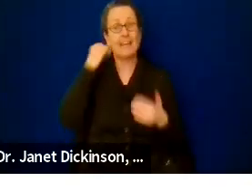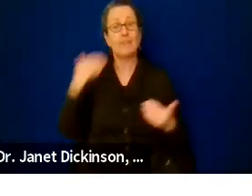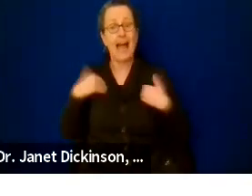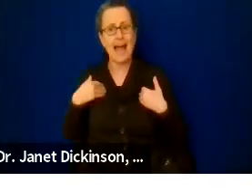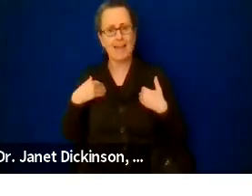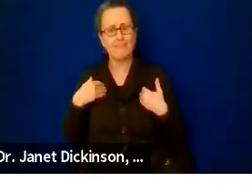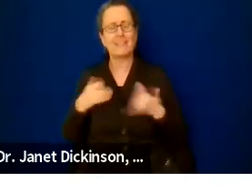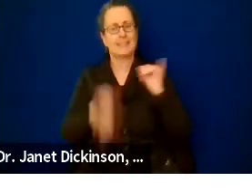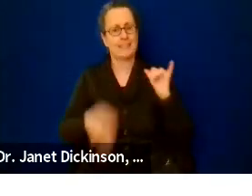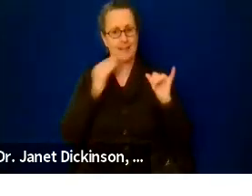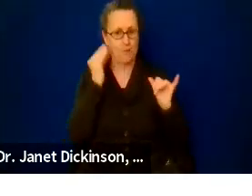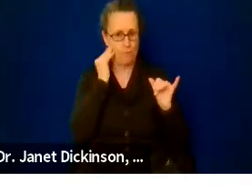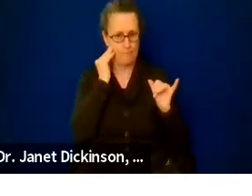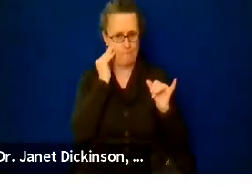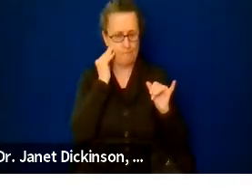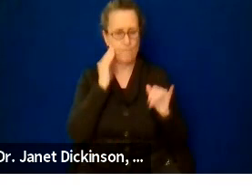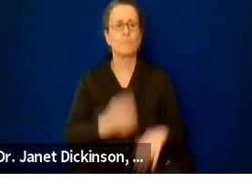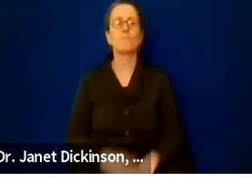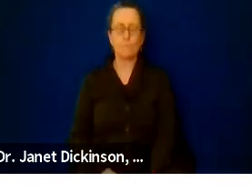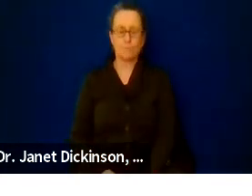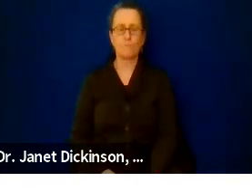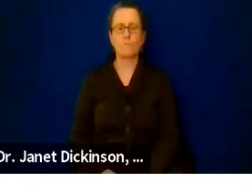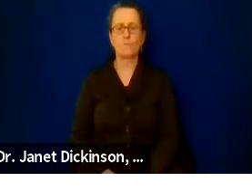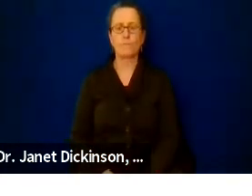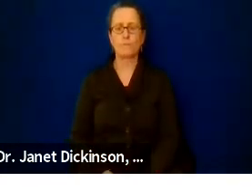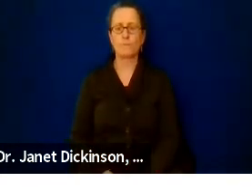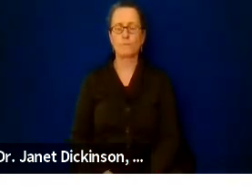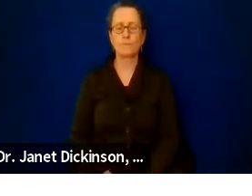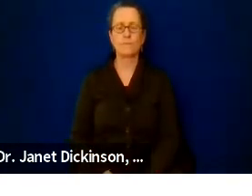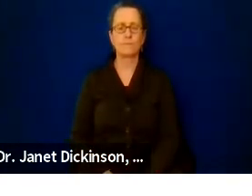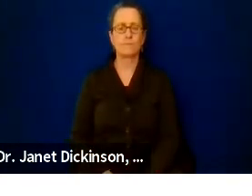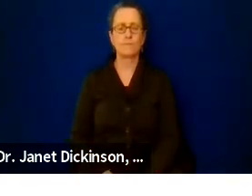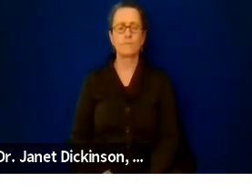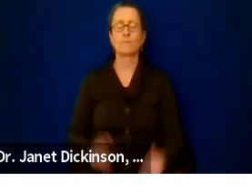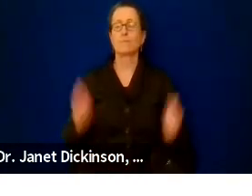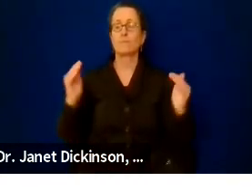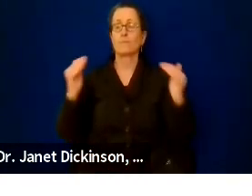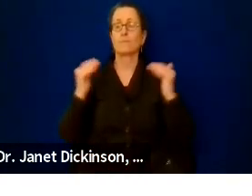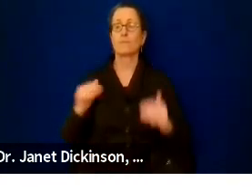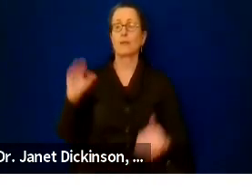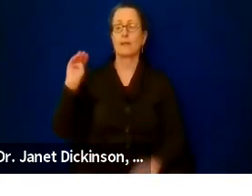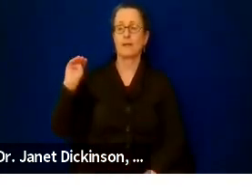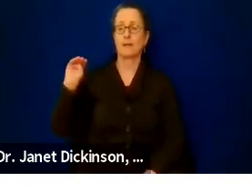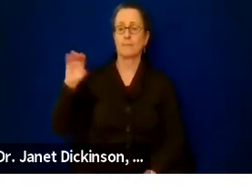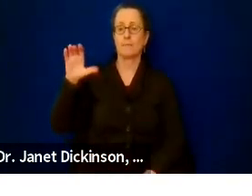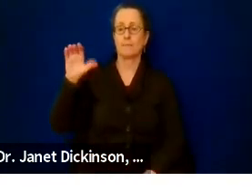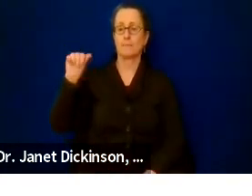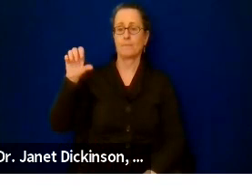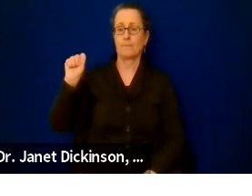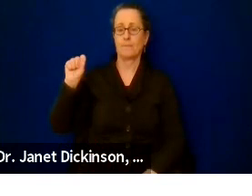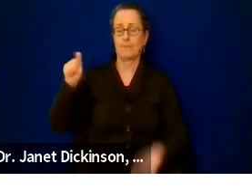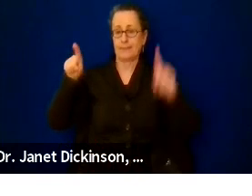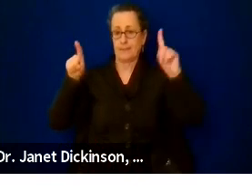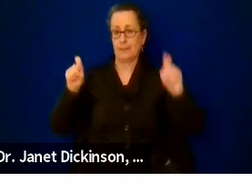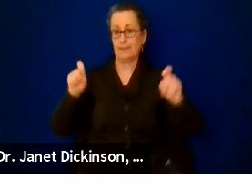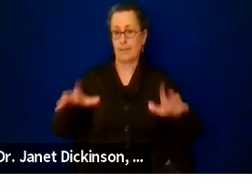final category here for us is one that comes up even when we weren't in COVID times, and that's MCAS testing. A number of parents have